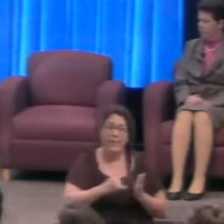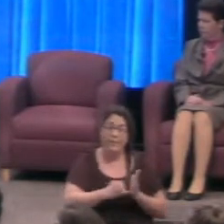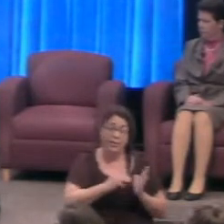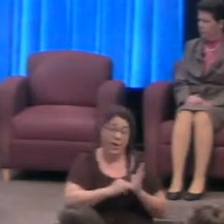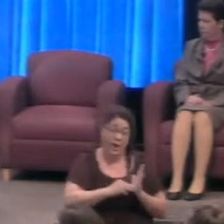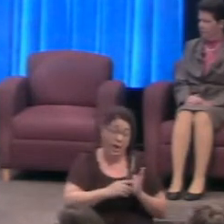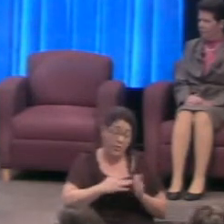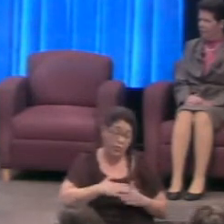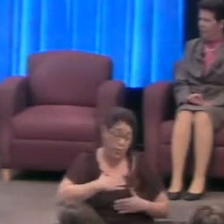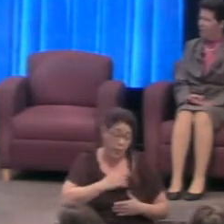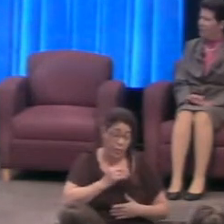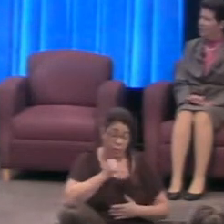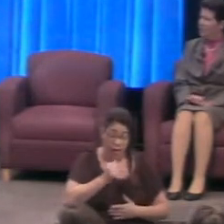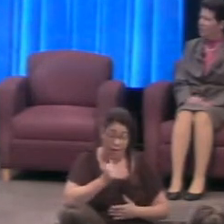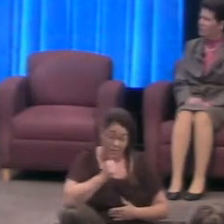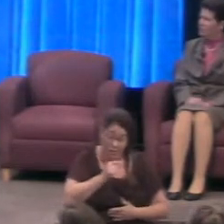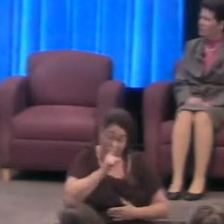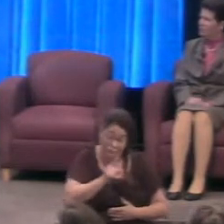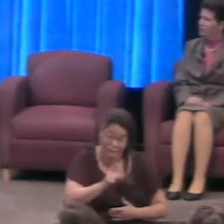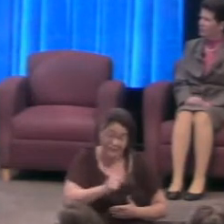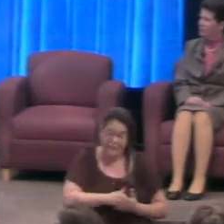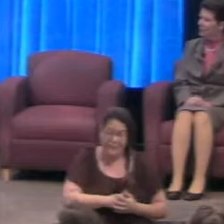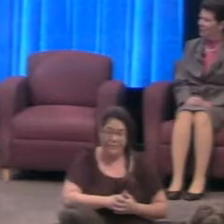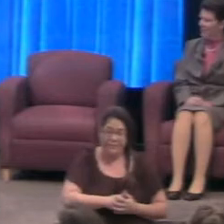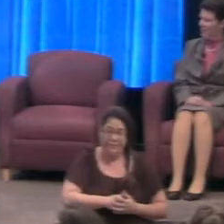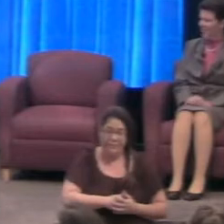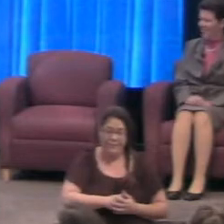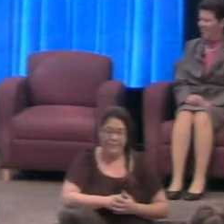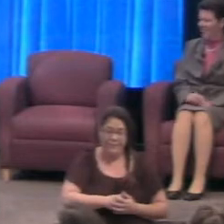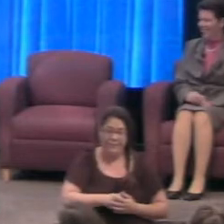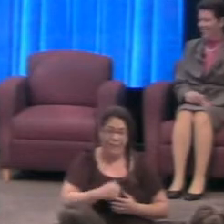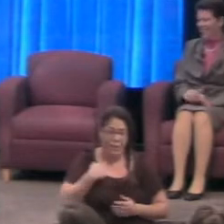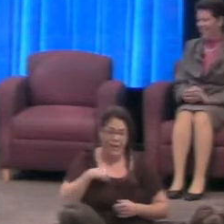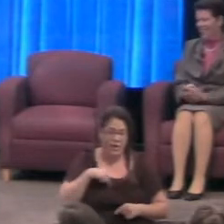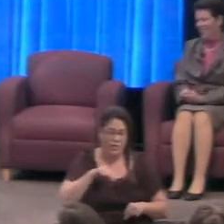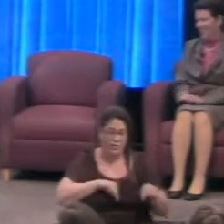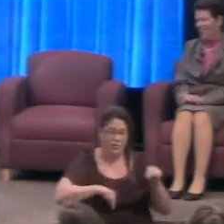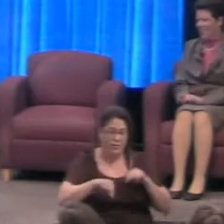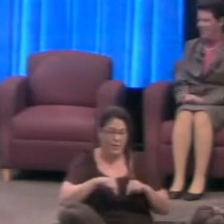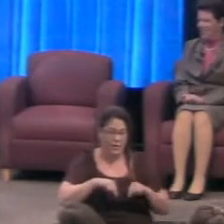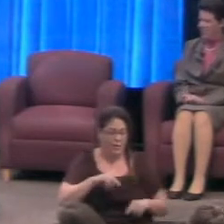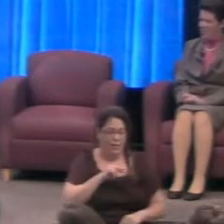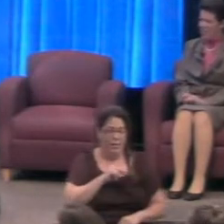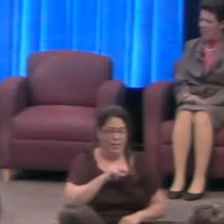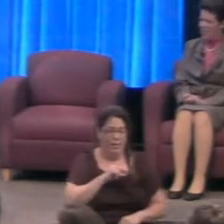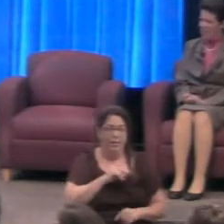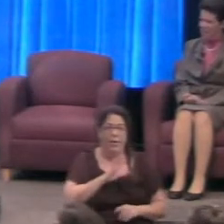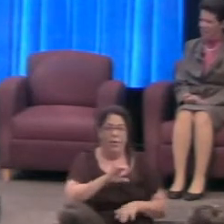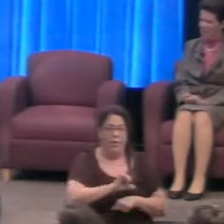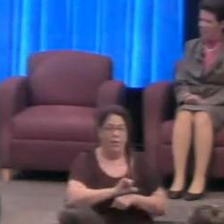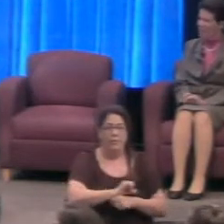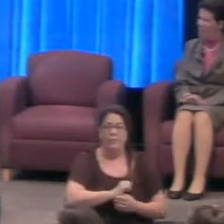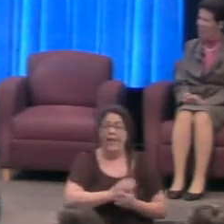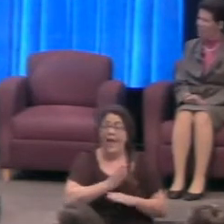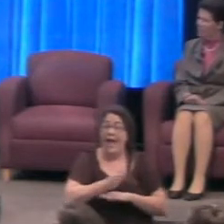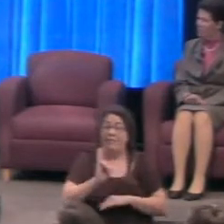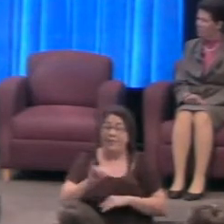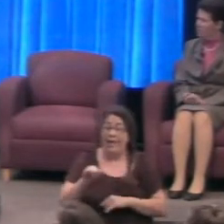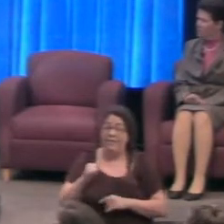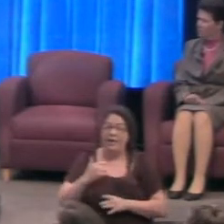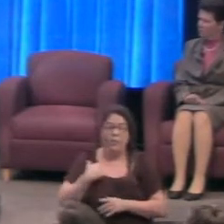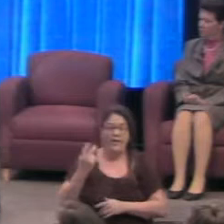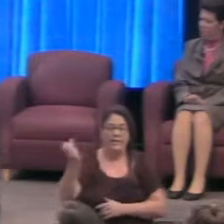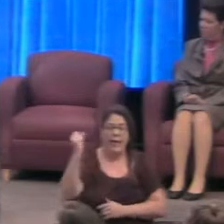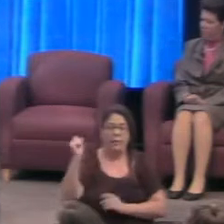that, so we snagged her. We snagged her. After that assignment, we snagged her